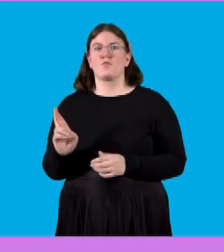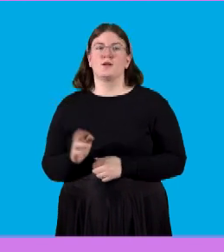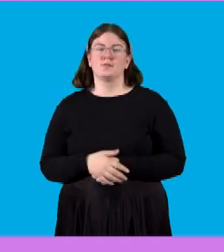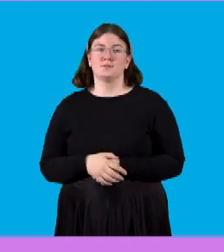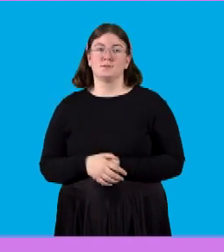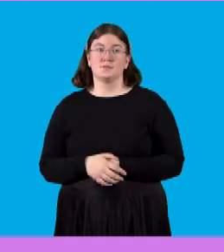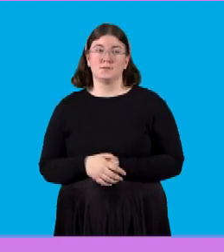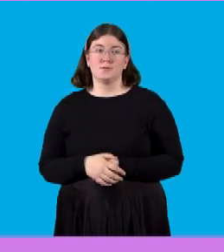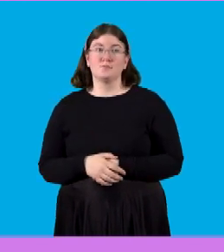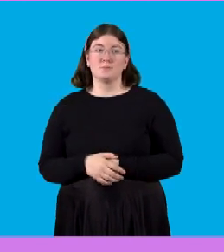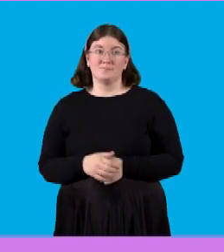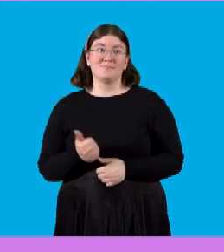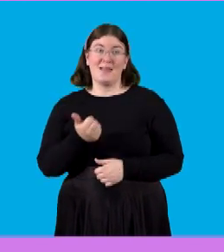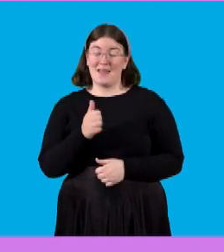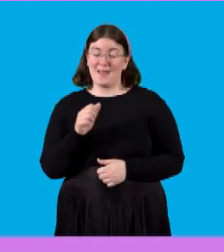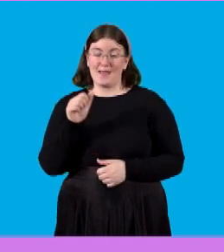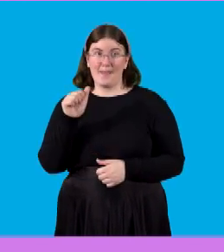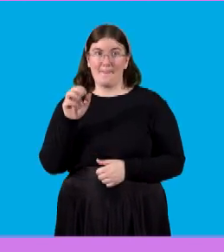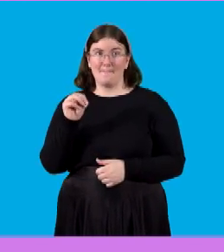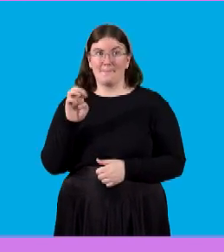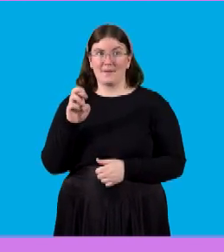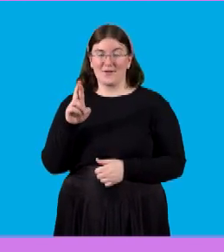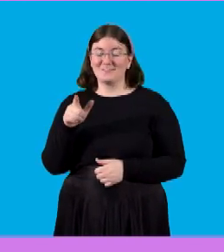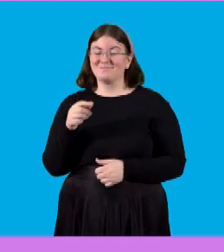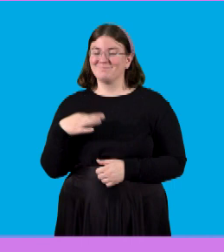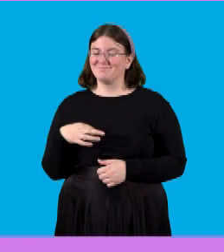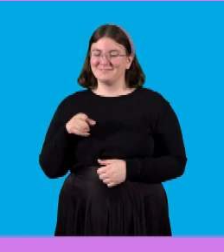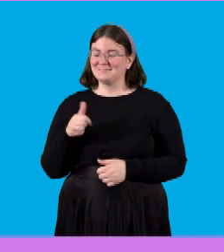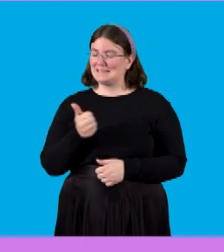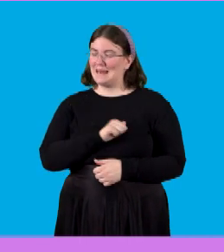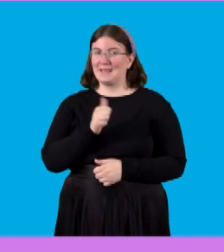21,684 rand. Quite a lucky girl, Amber, to get